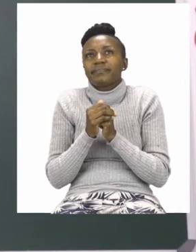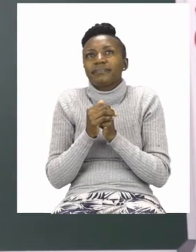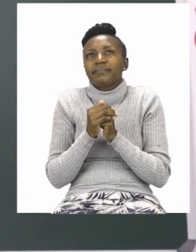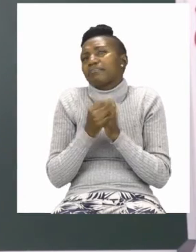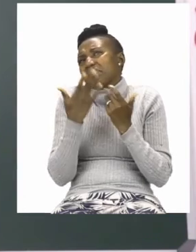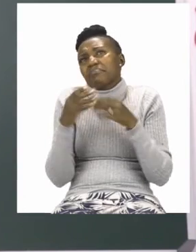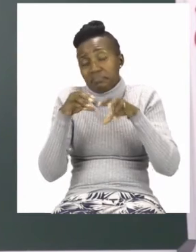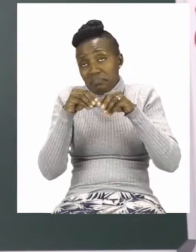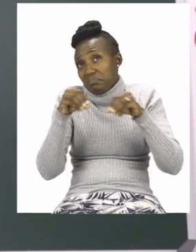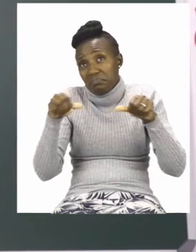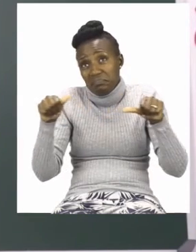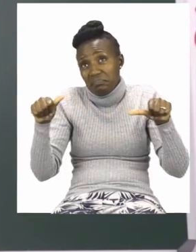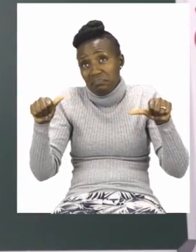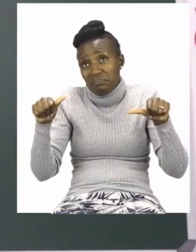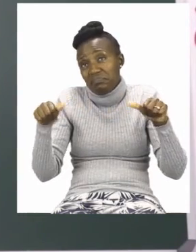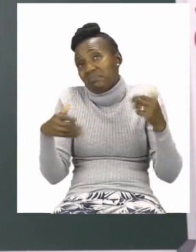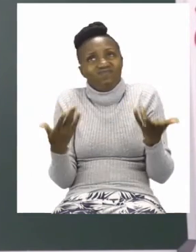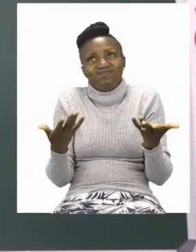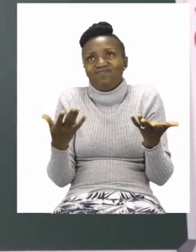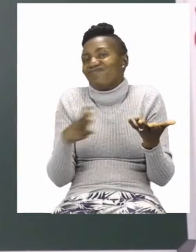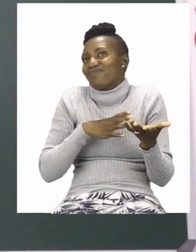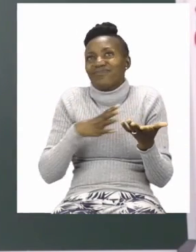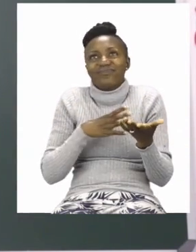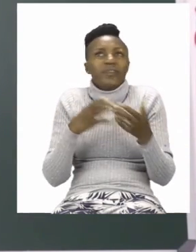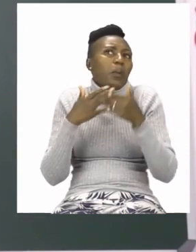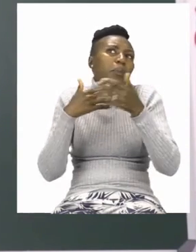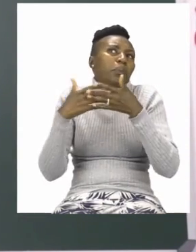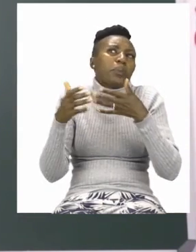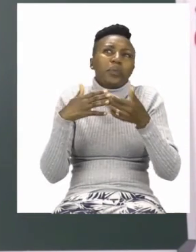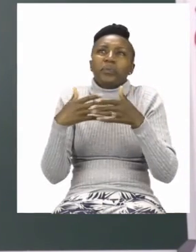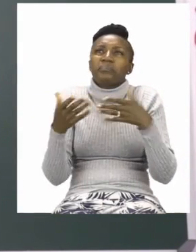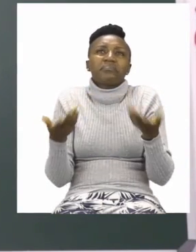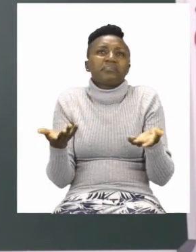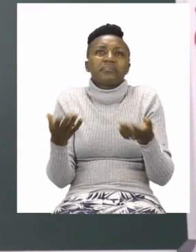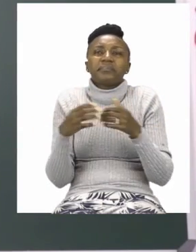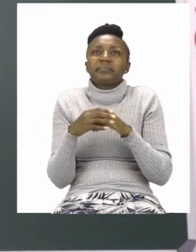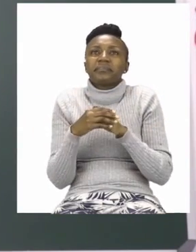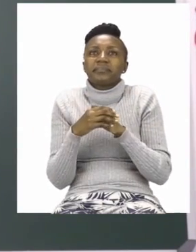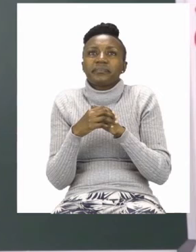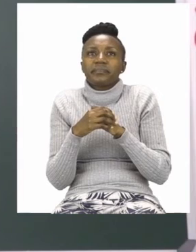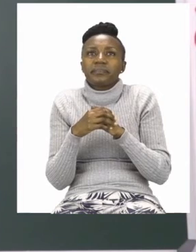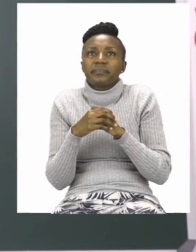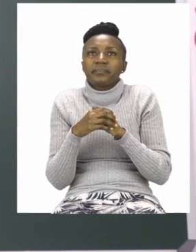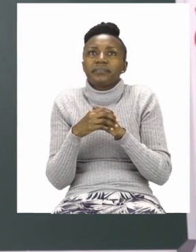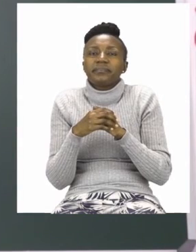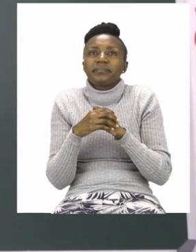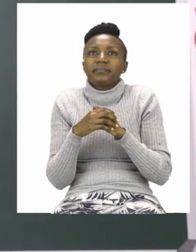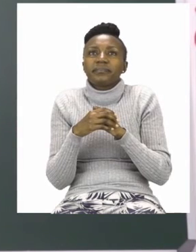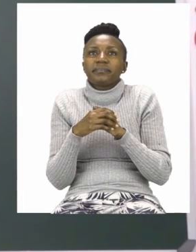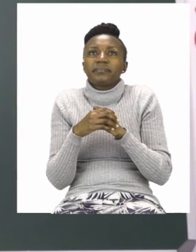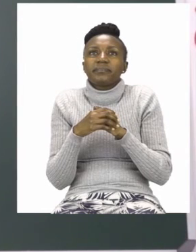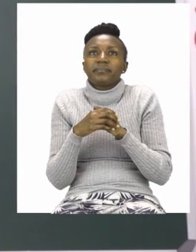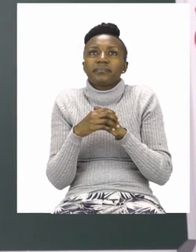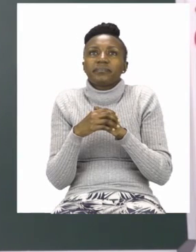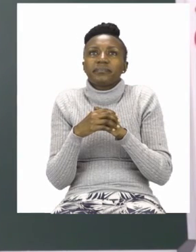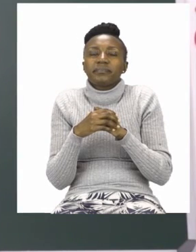sand. Sand is a very good material. Just make sure that all the materials you use do not leave